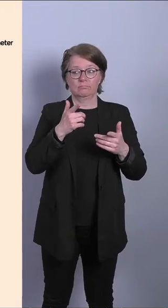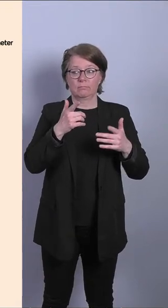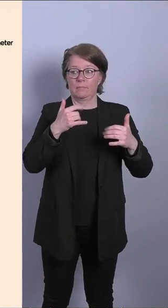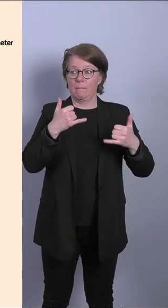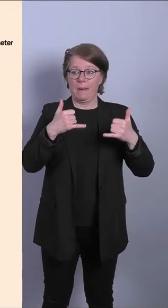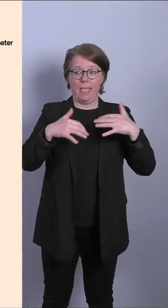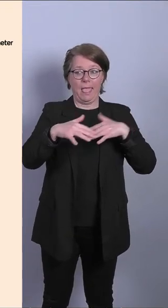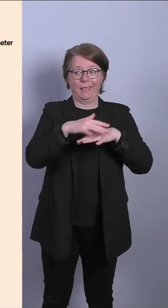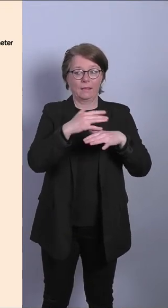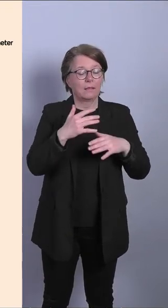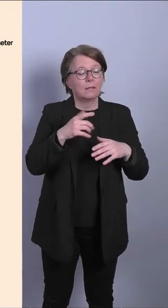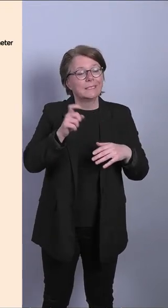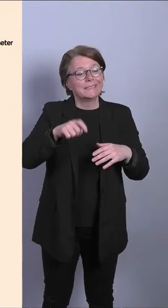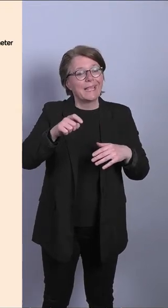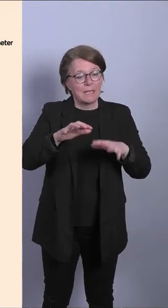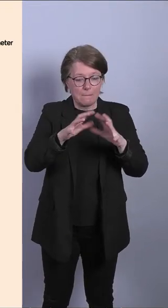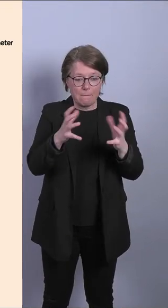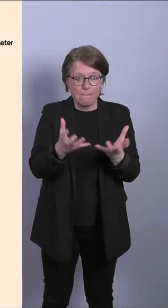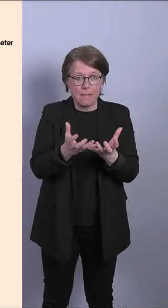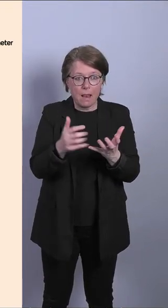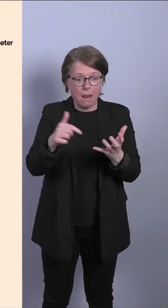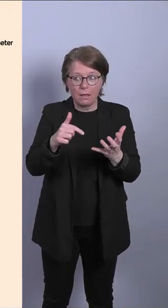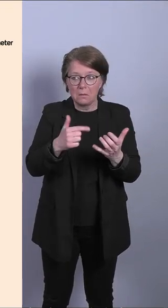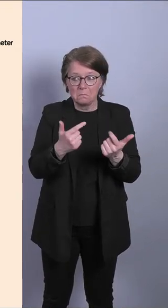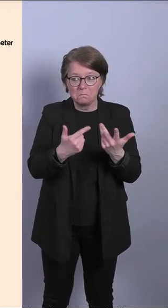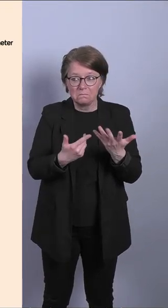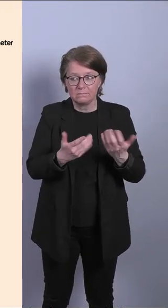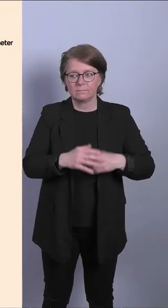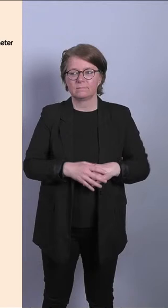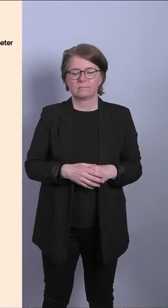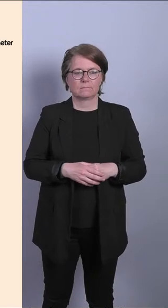396 footballs, or 492 footballs?